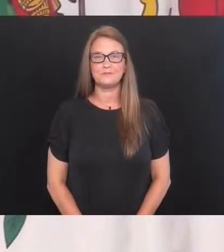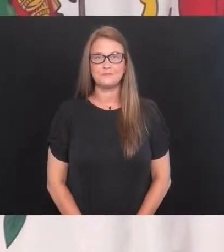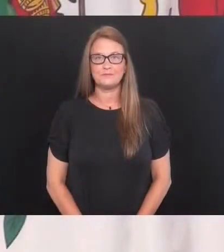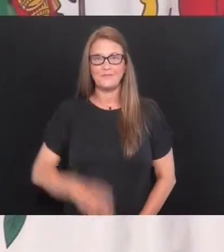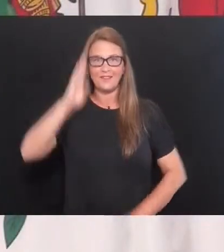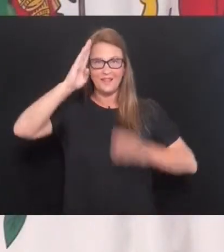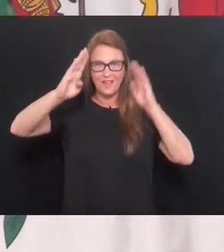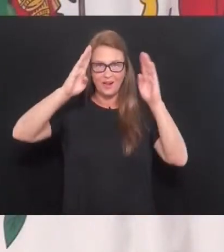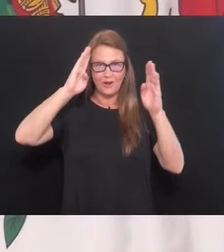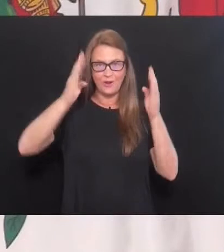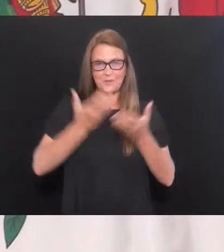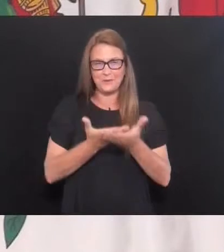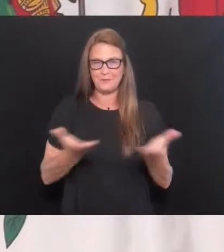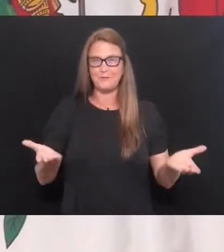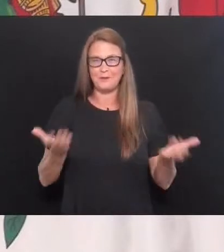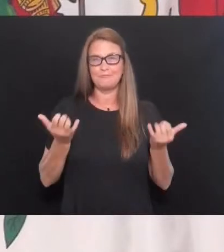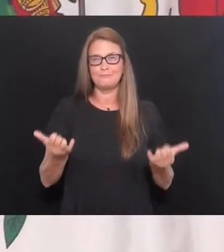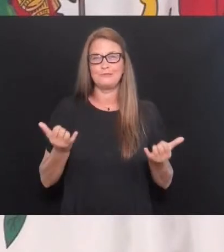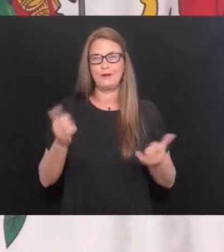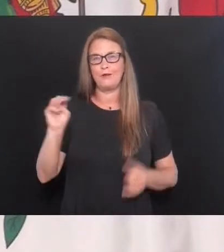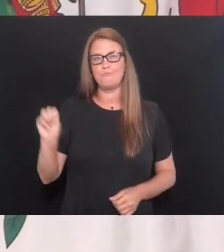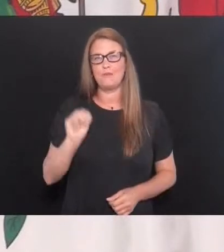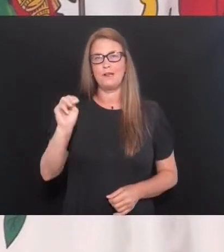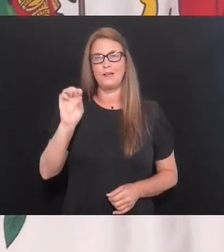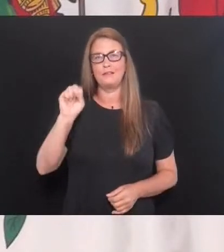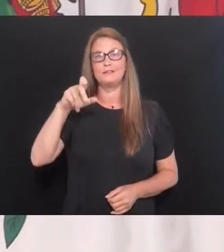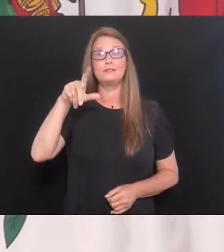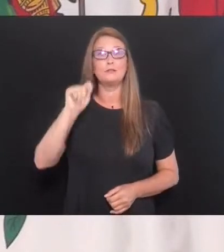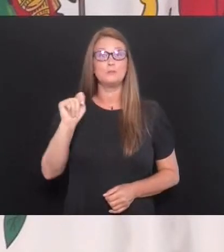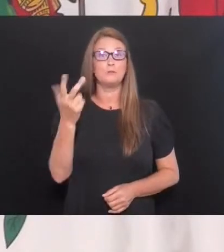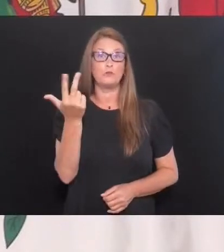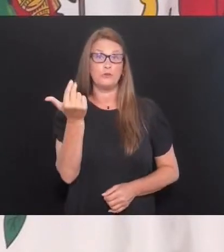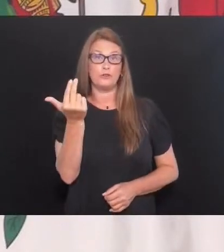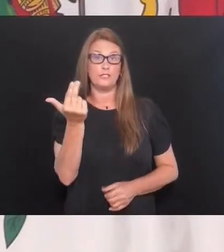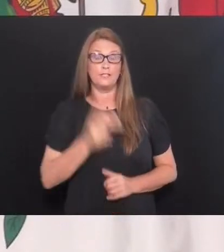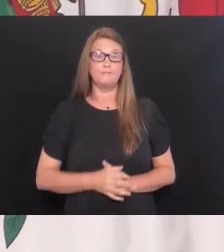Hello, everyone. It's Monday, September the 13th.